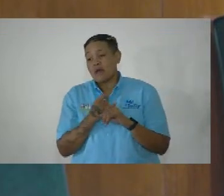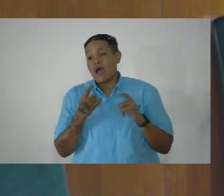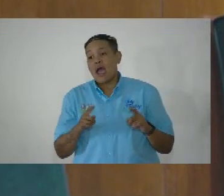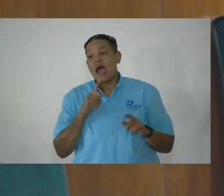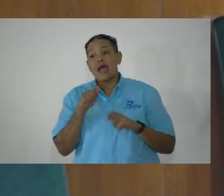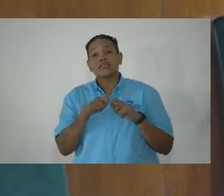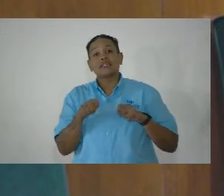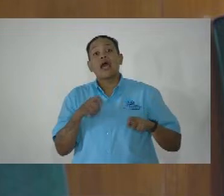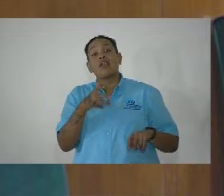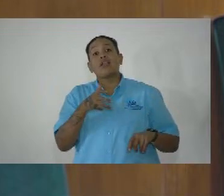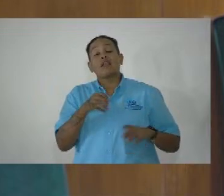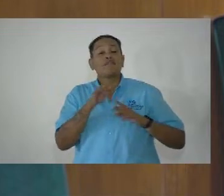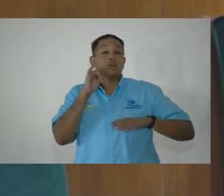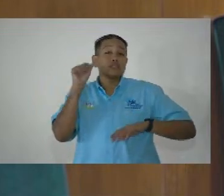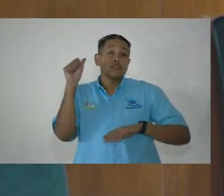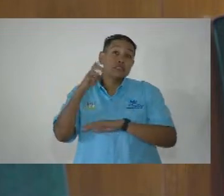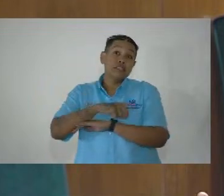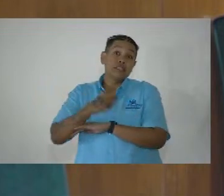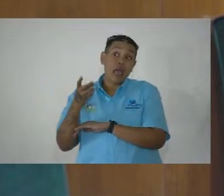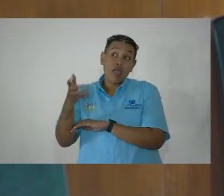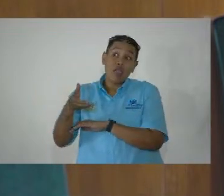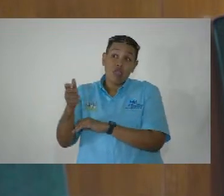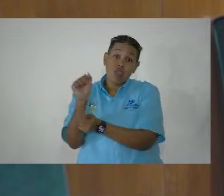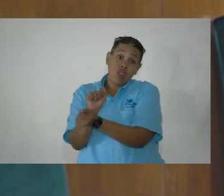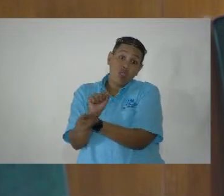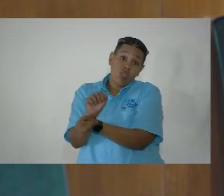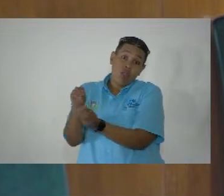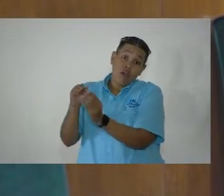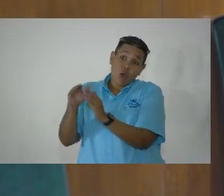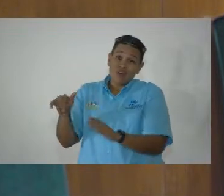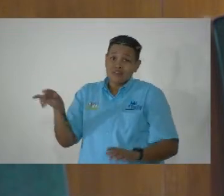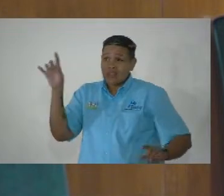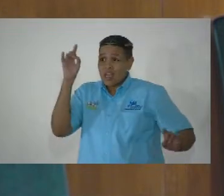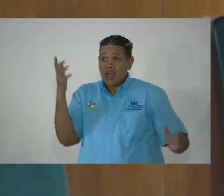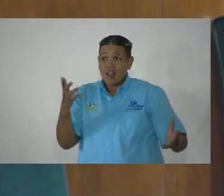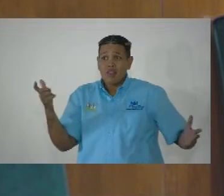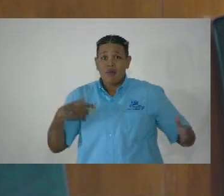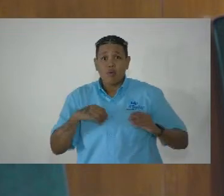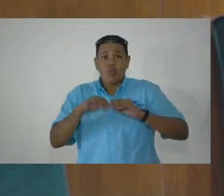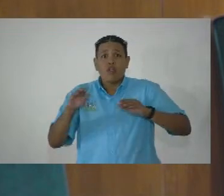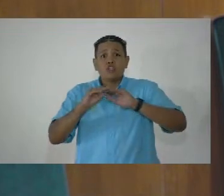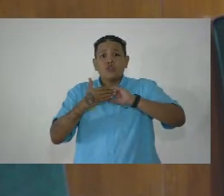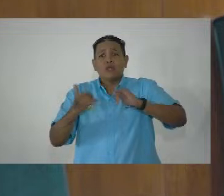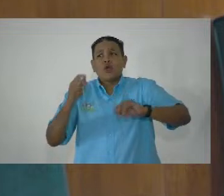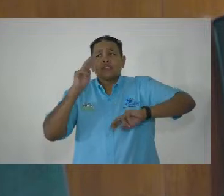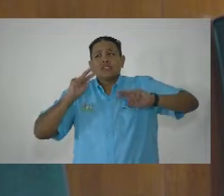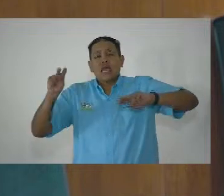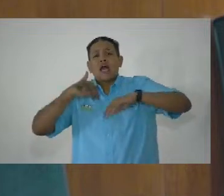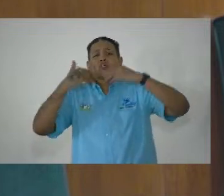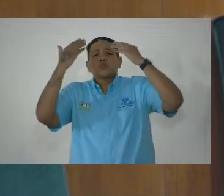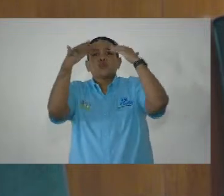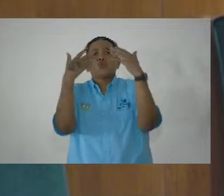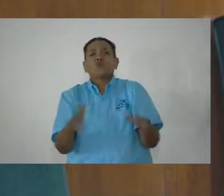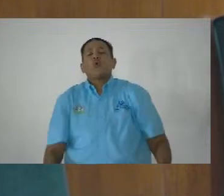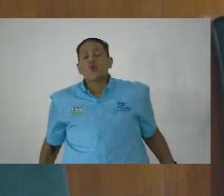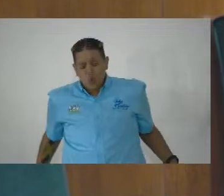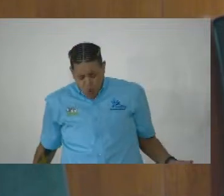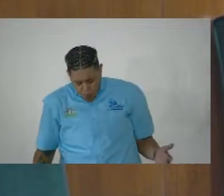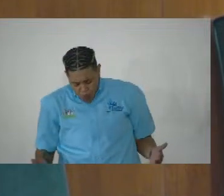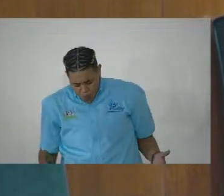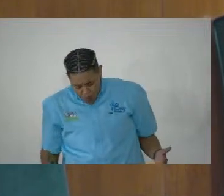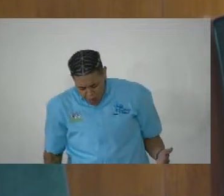up for days. These are the kinds of heinous things that we're experiencing now in Jamaica, and I don't know